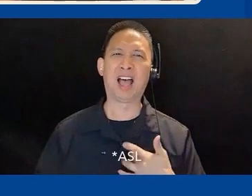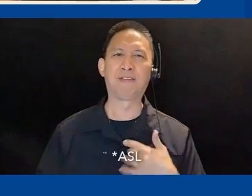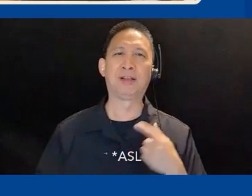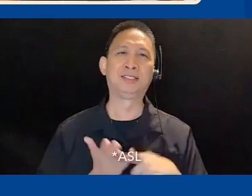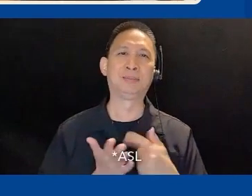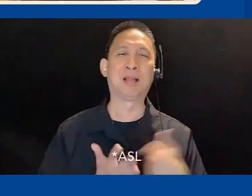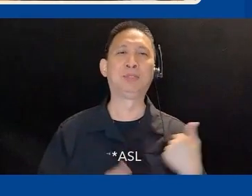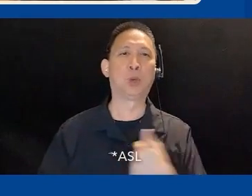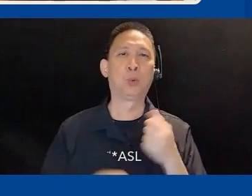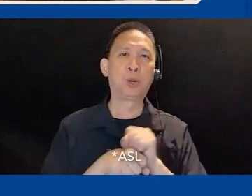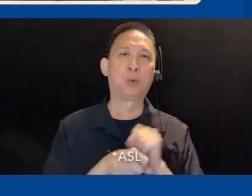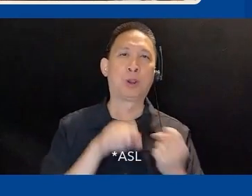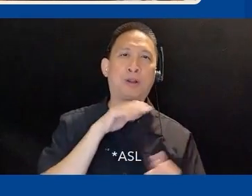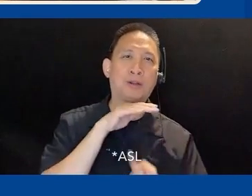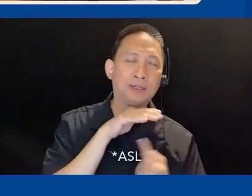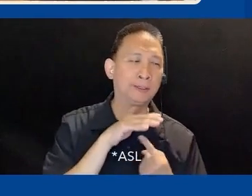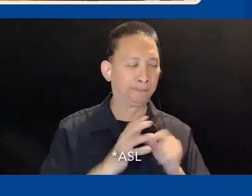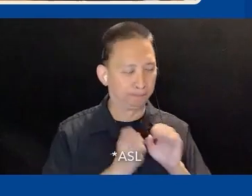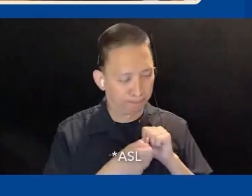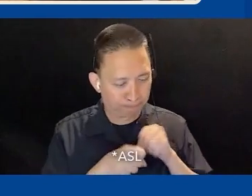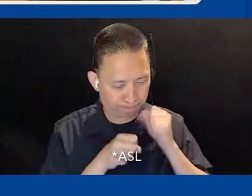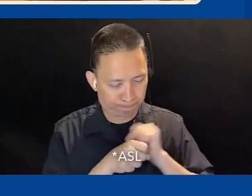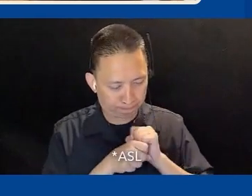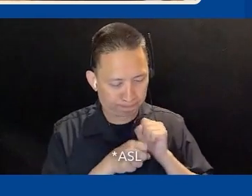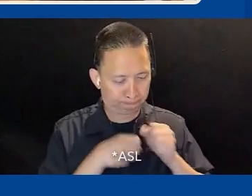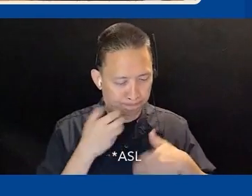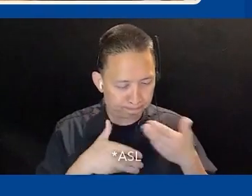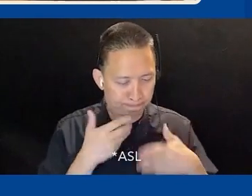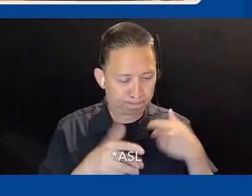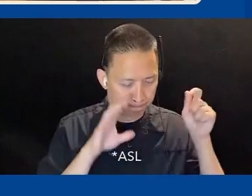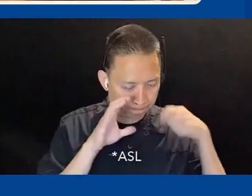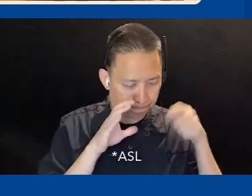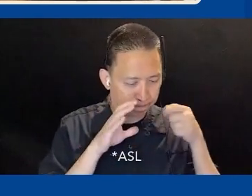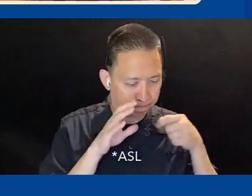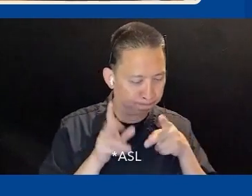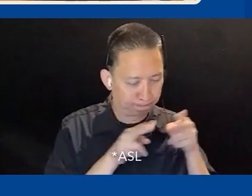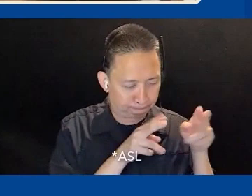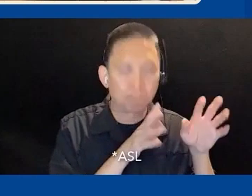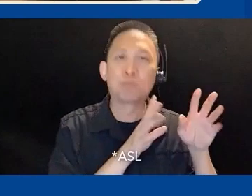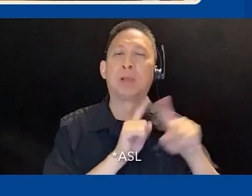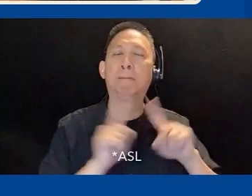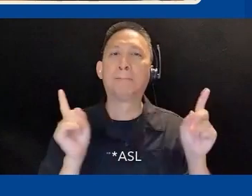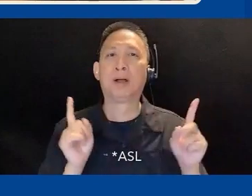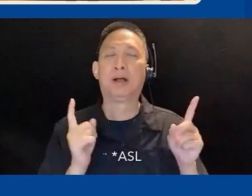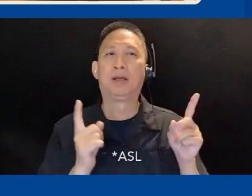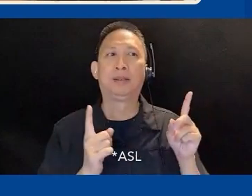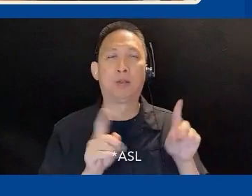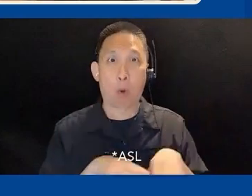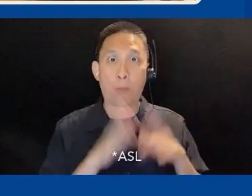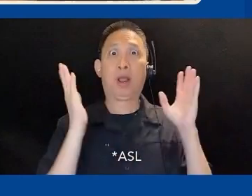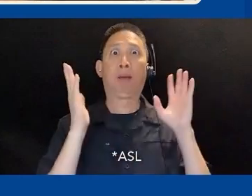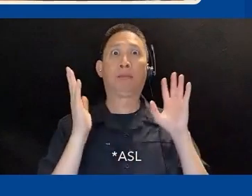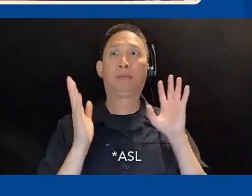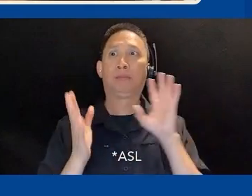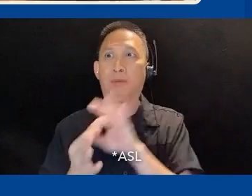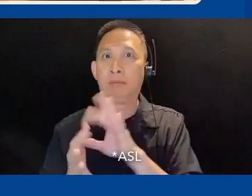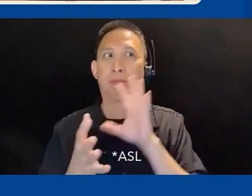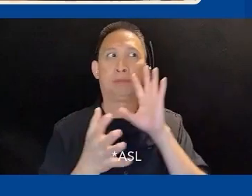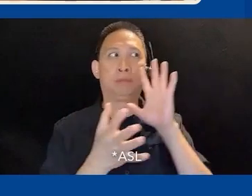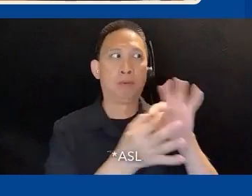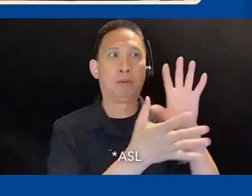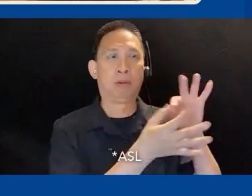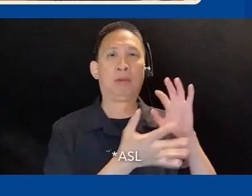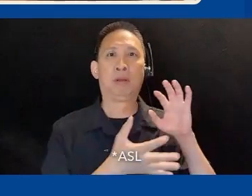hubs and in our own communities, and now there's a lot of communication and conversations about collaboration